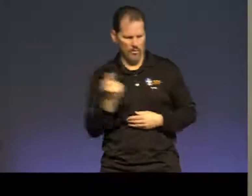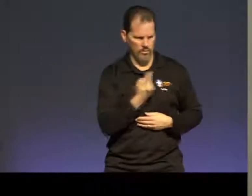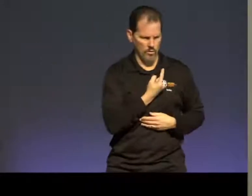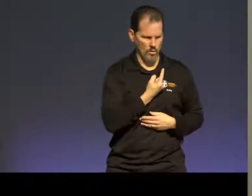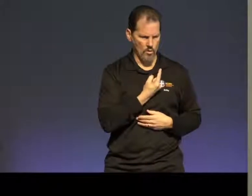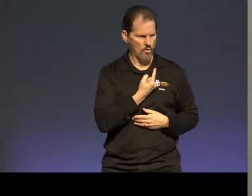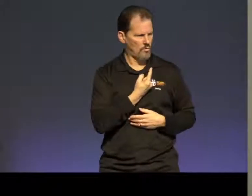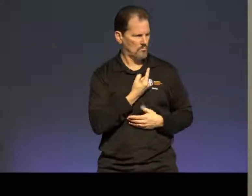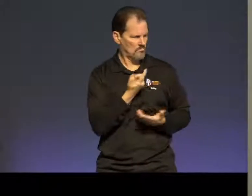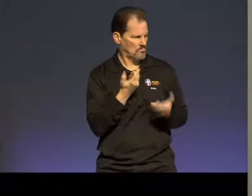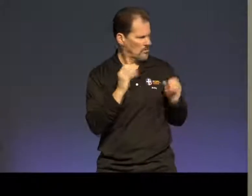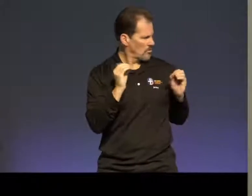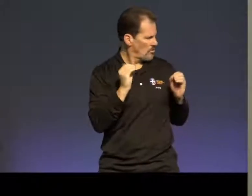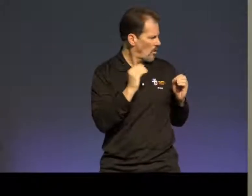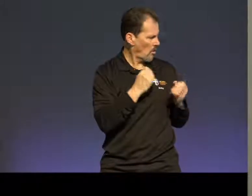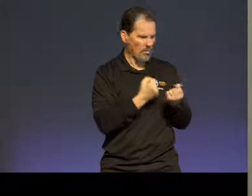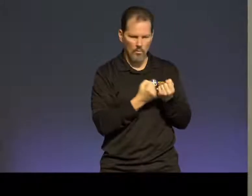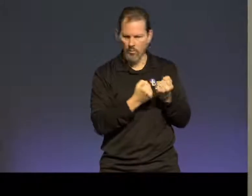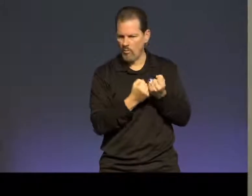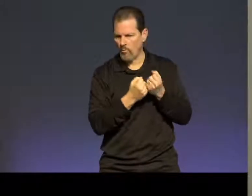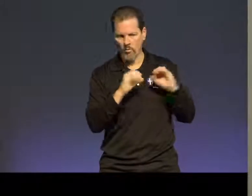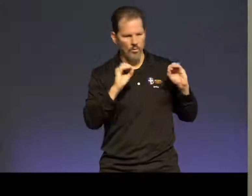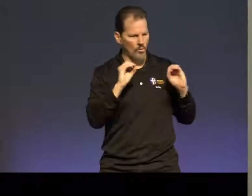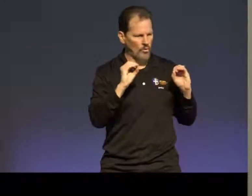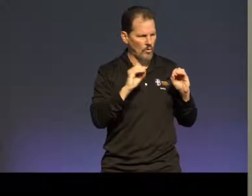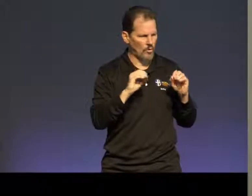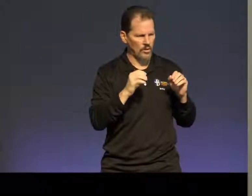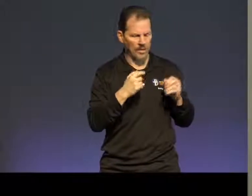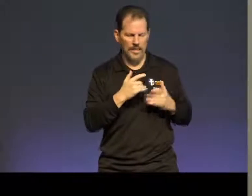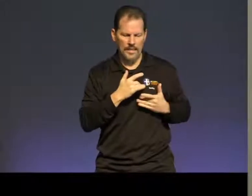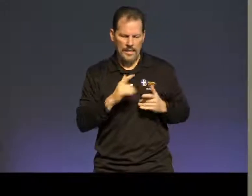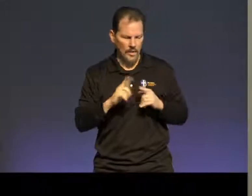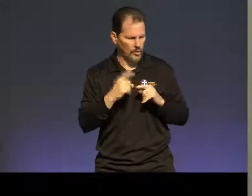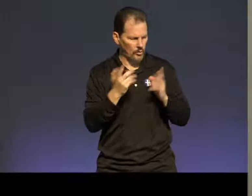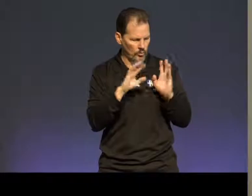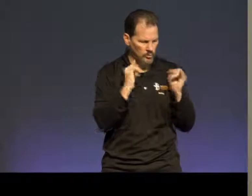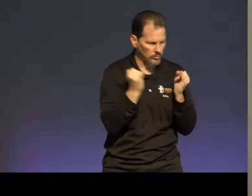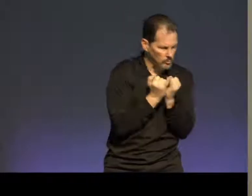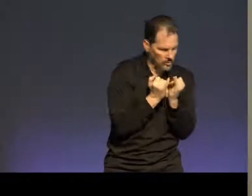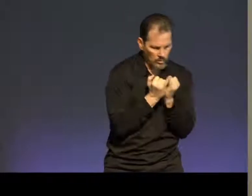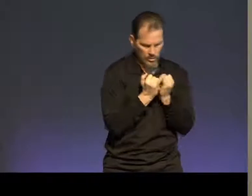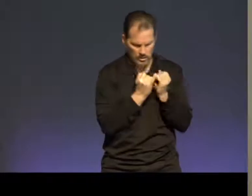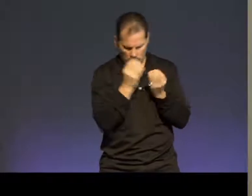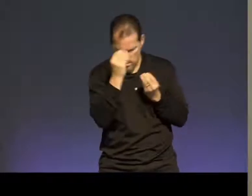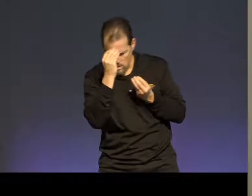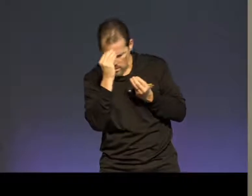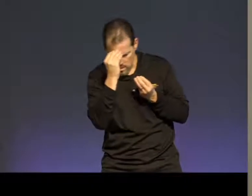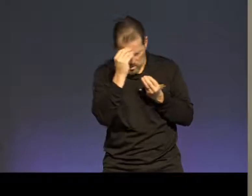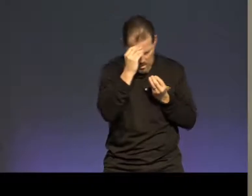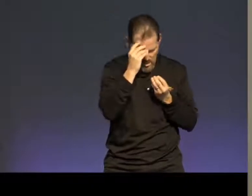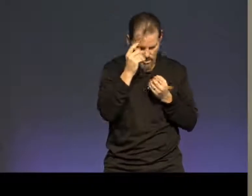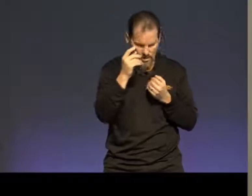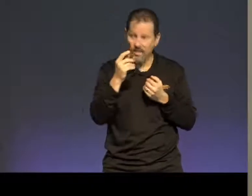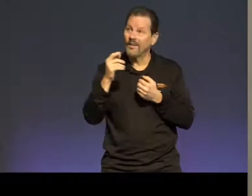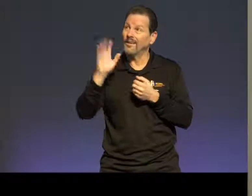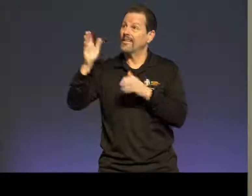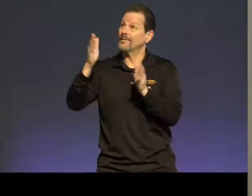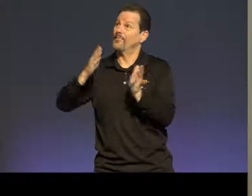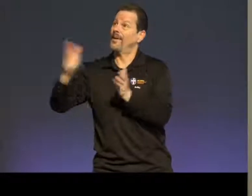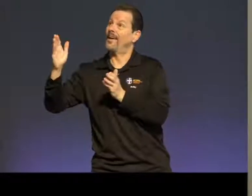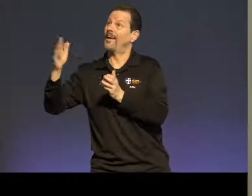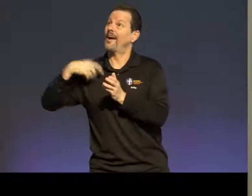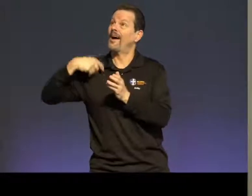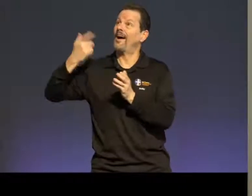and is still doing and is still keeping, we wind up talking ourselves out of his plan. And that's what I see happening to Saul.